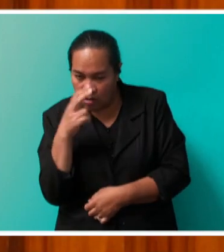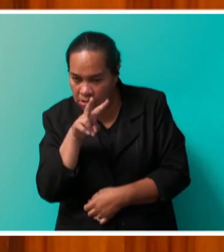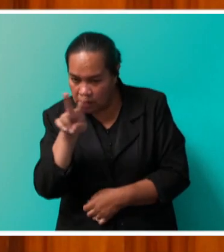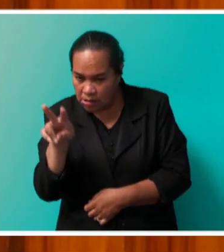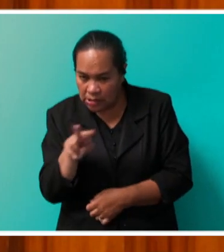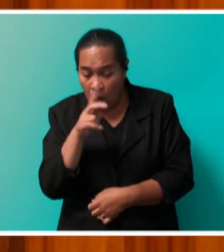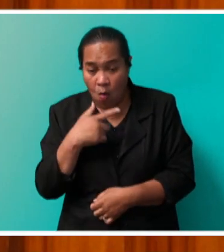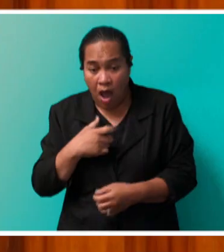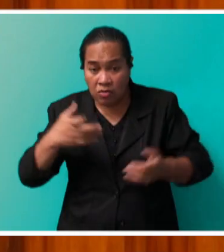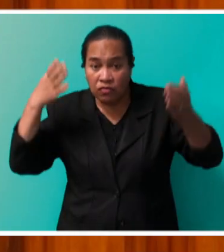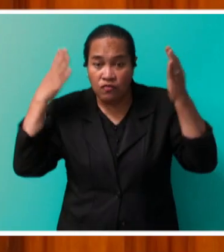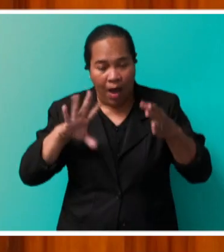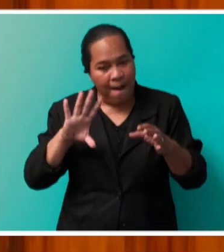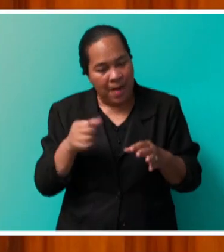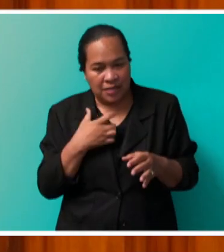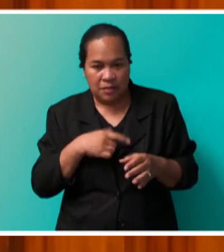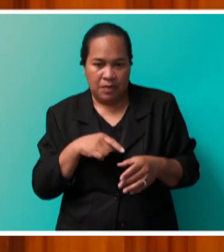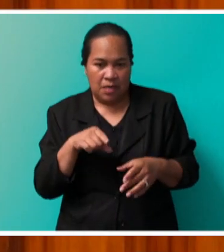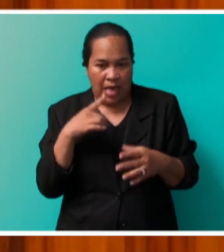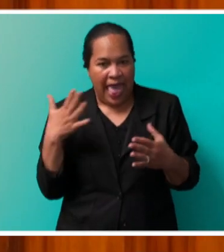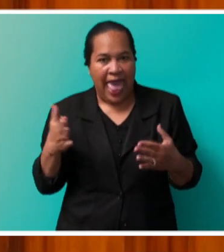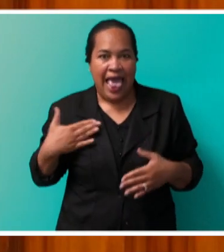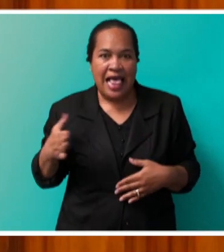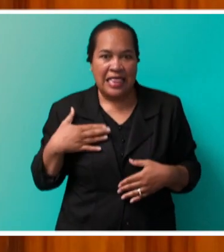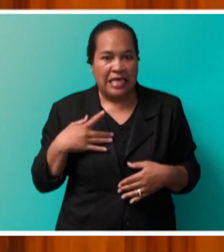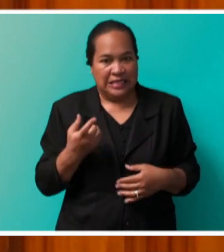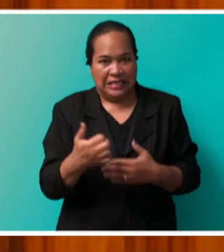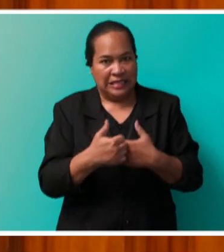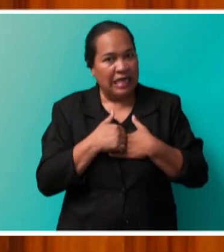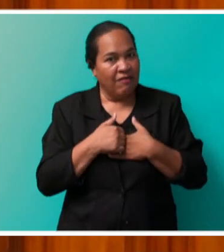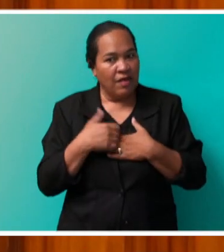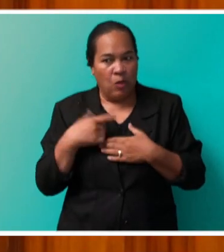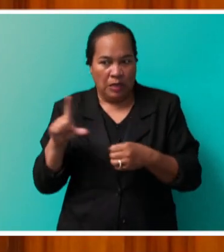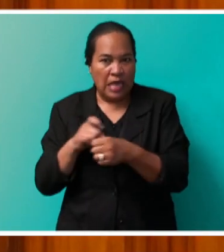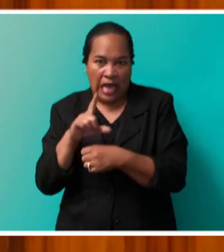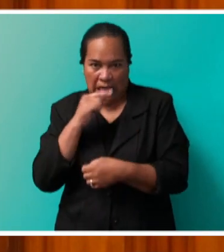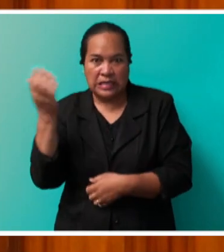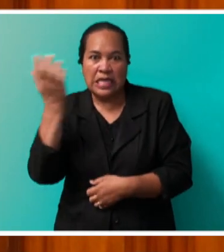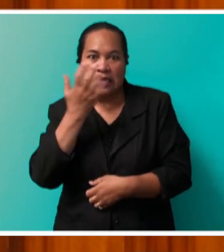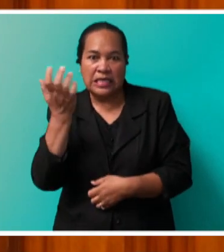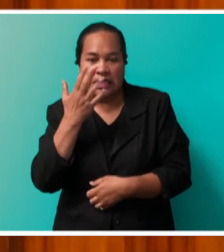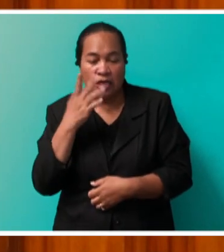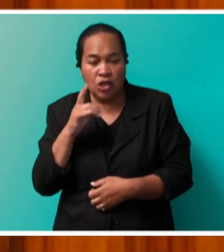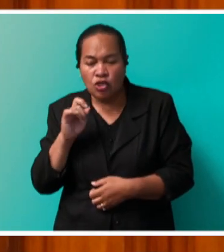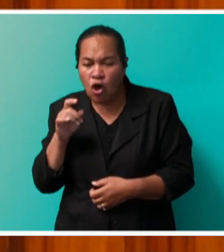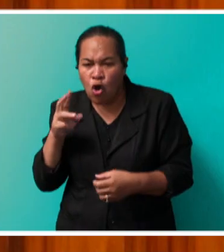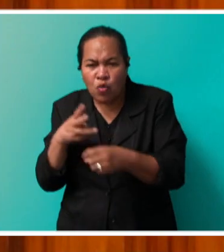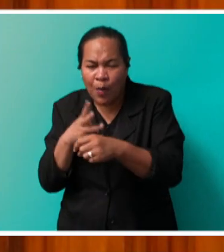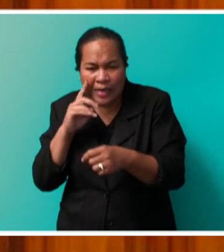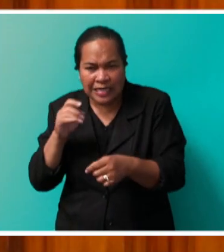on operator competency, health and safety, and quality control, where timber samples are collected for